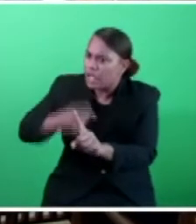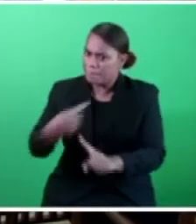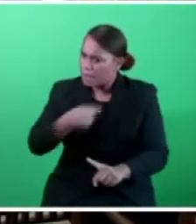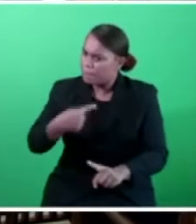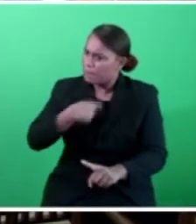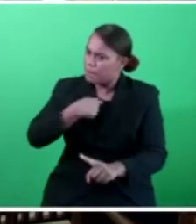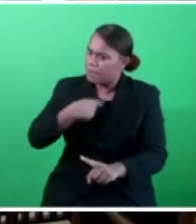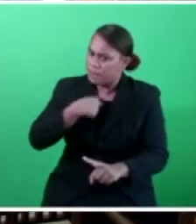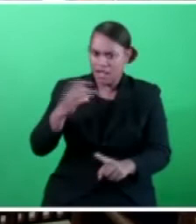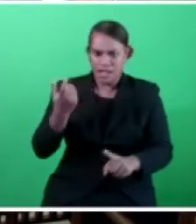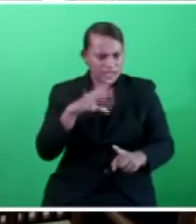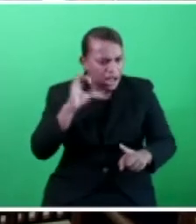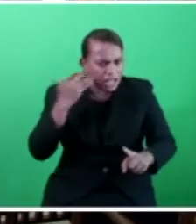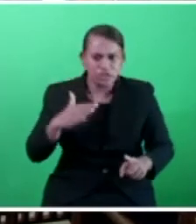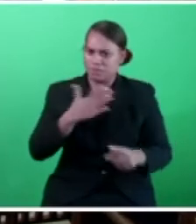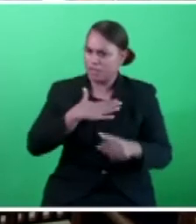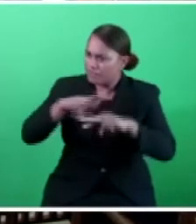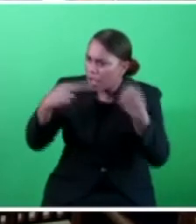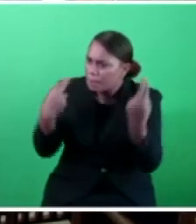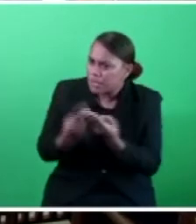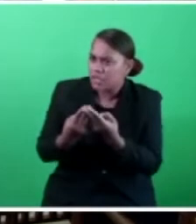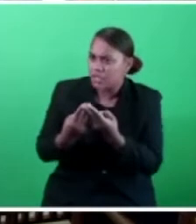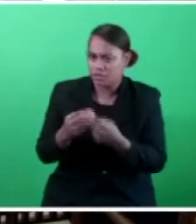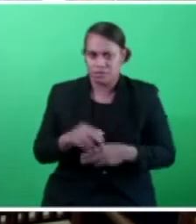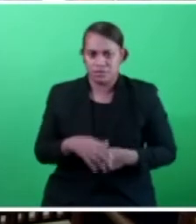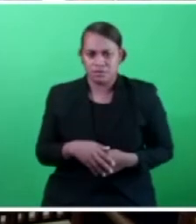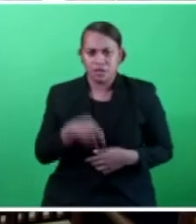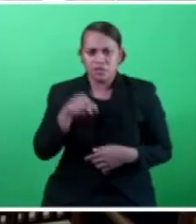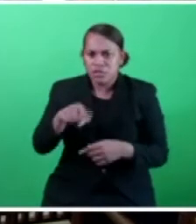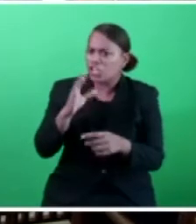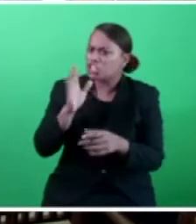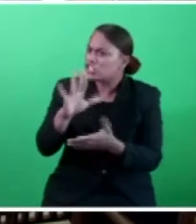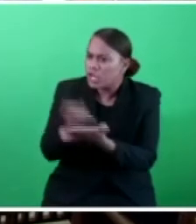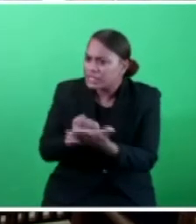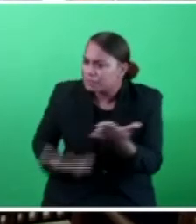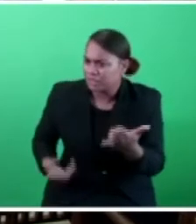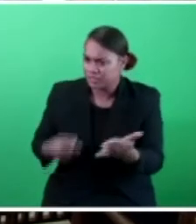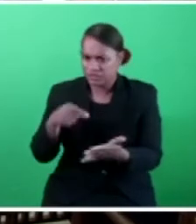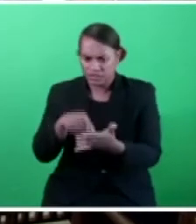and my family in your statement. Thank you.